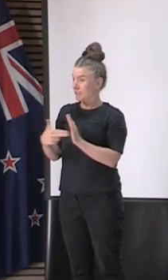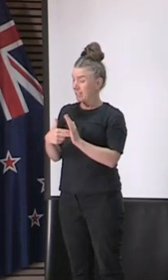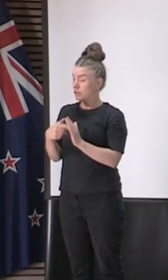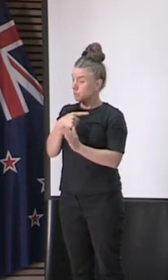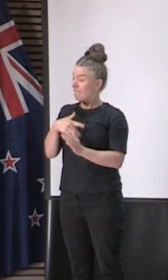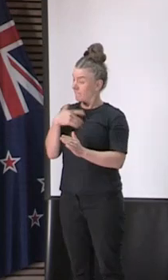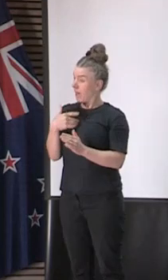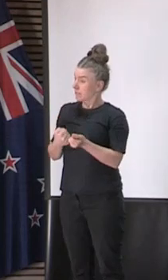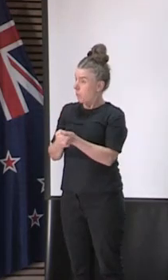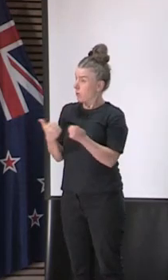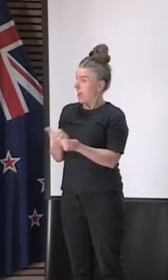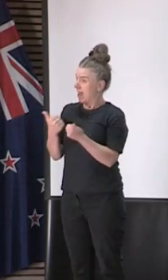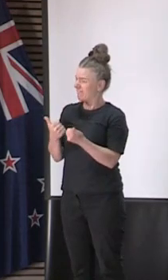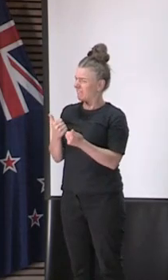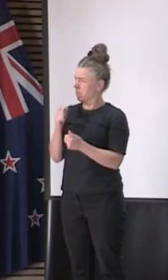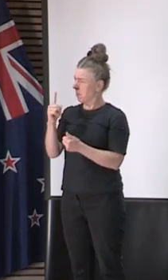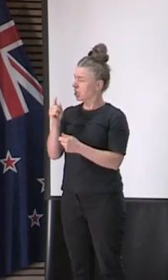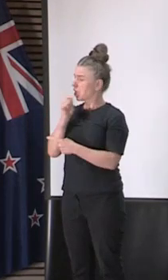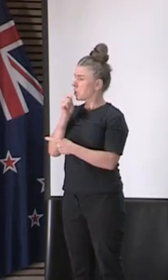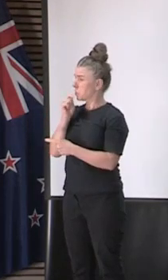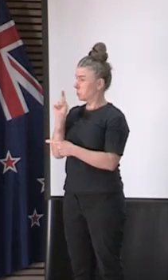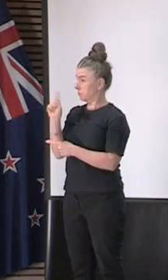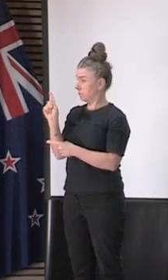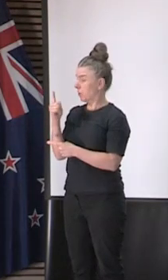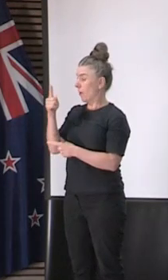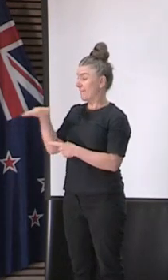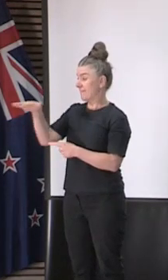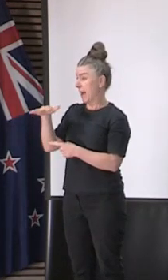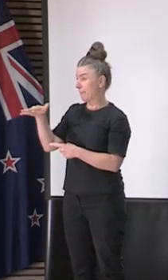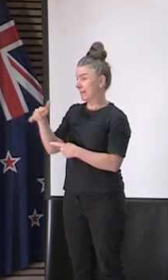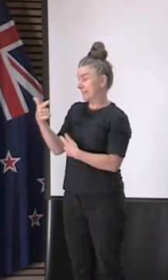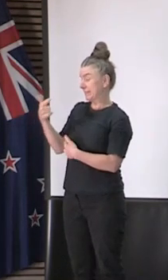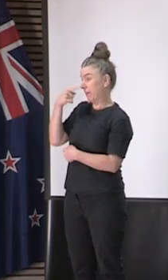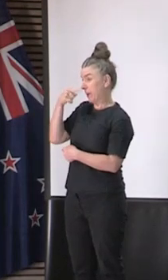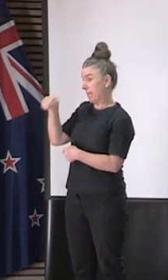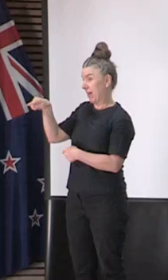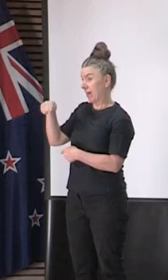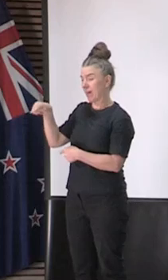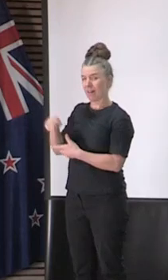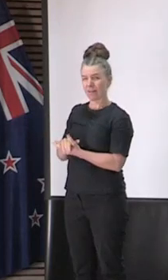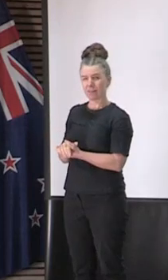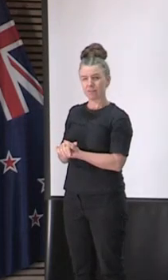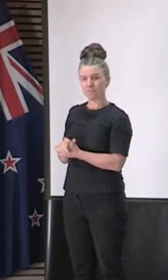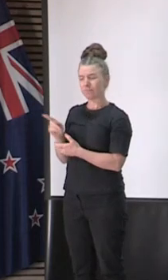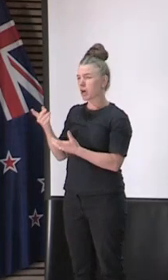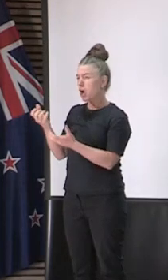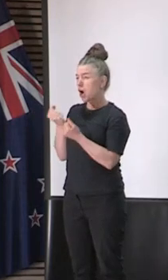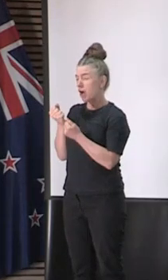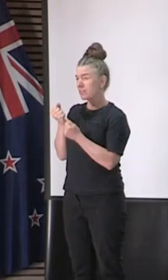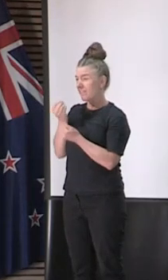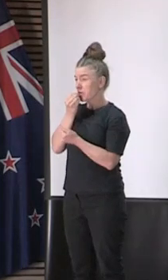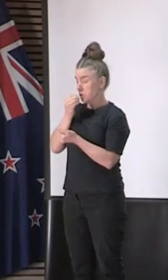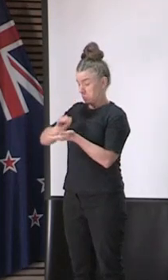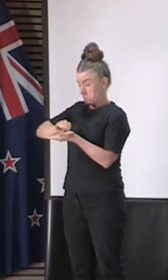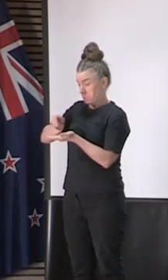does that tally with the news that a family of 7 was given a handful of tins of beans and spaghetti, a few